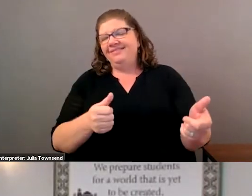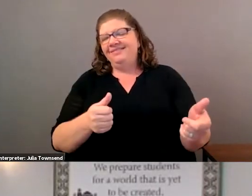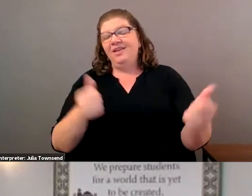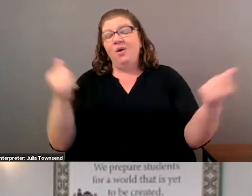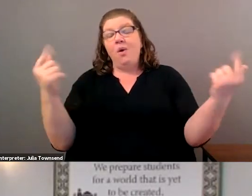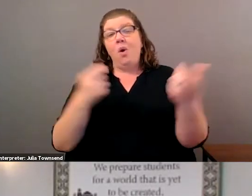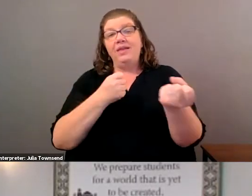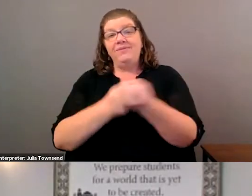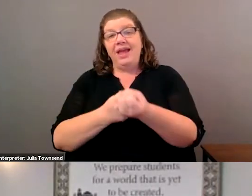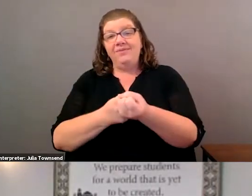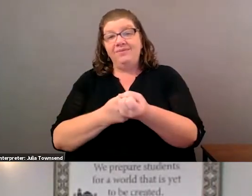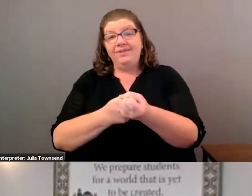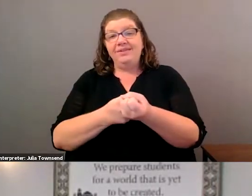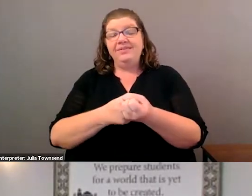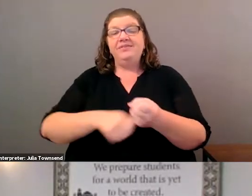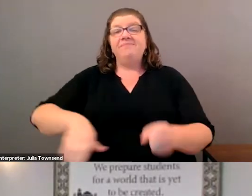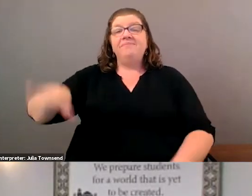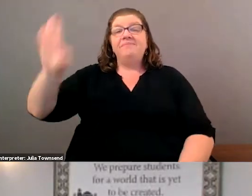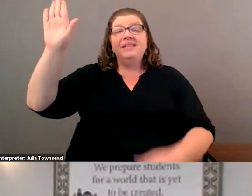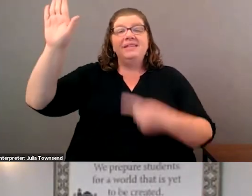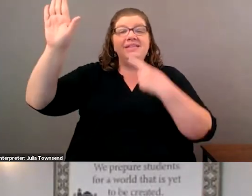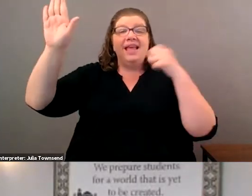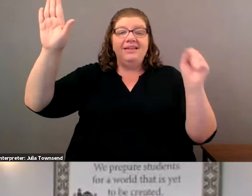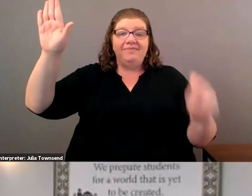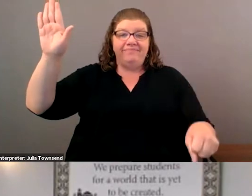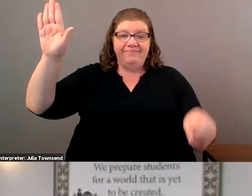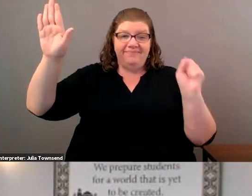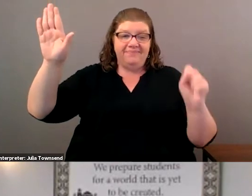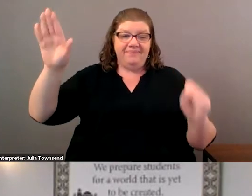favor now, please signify by saying aye and raising